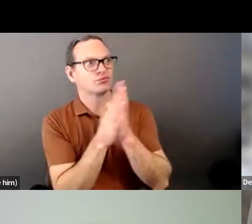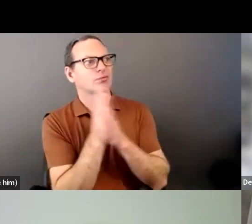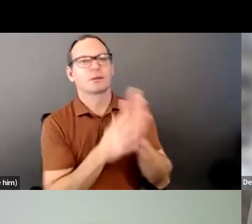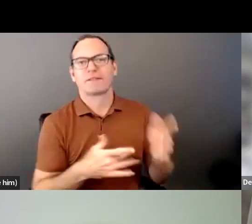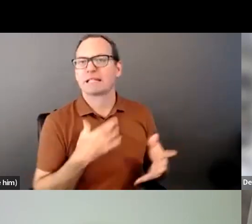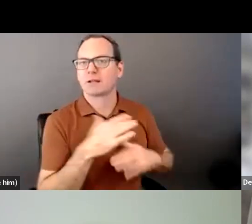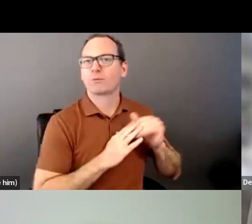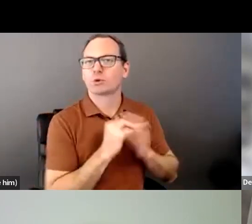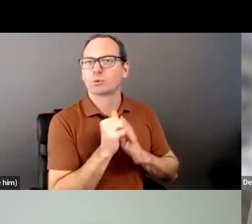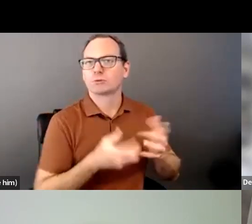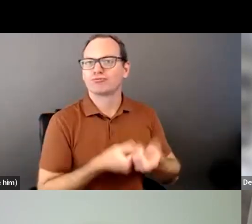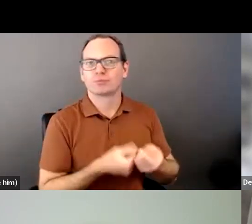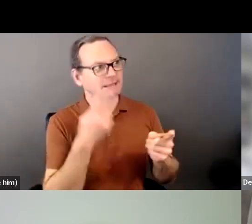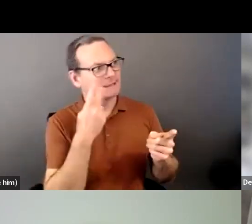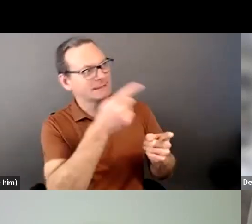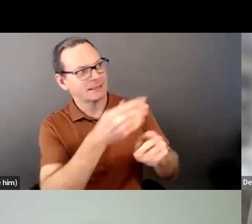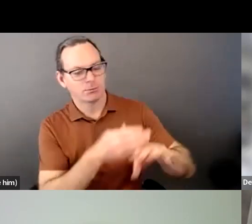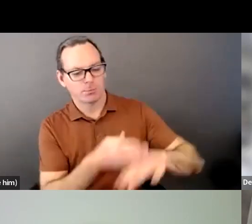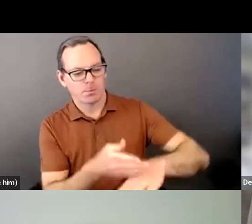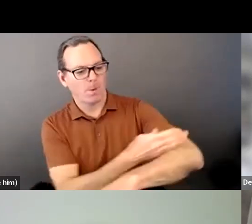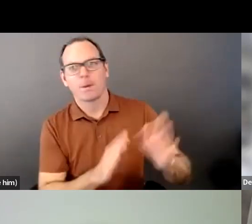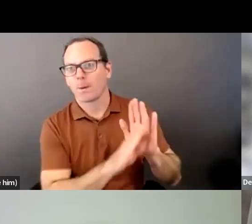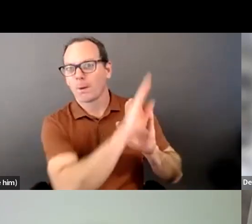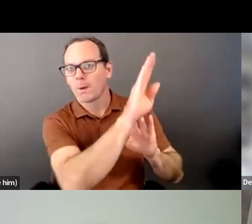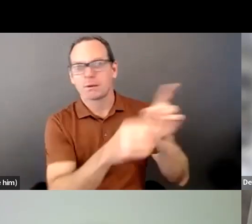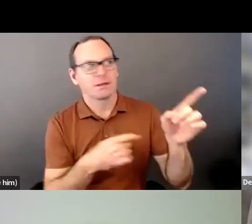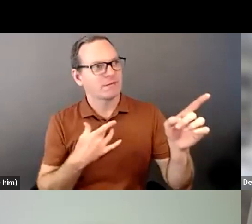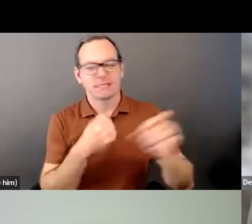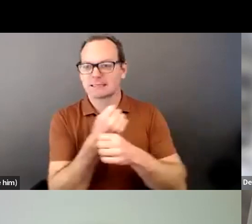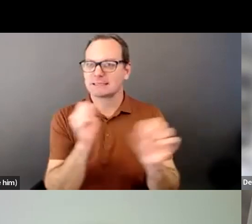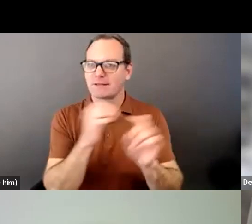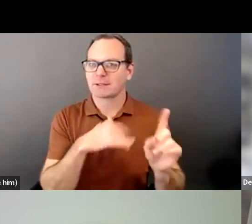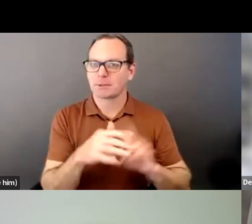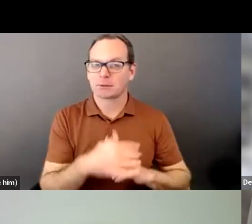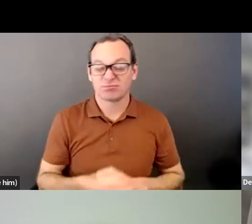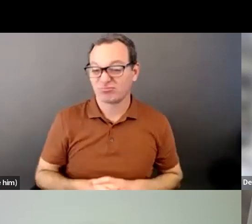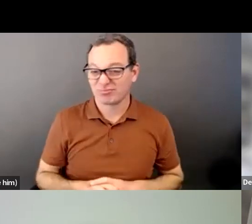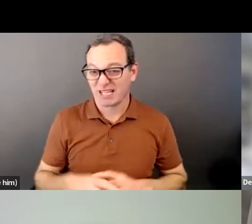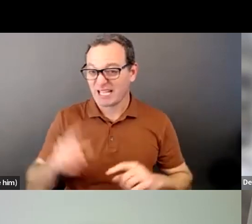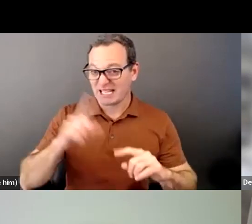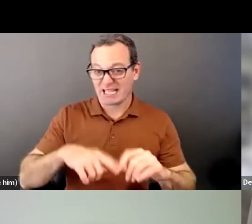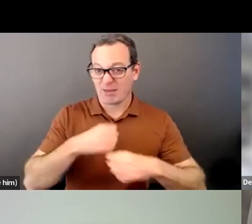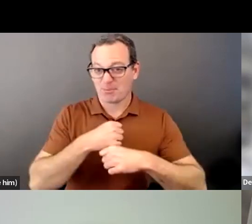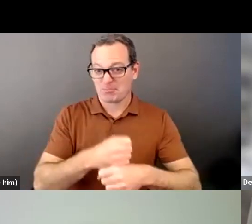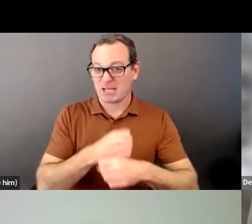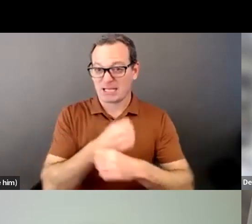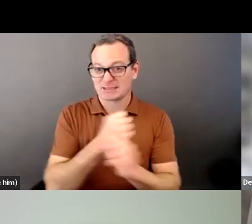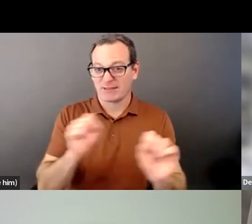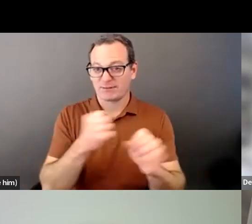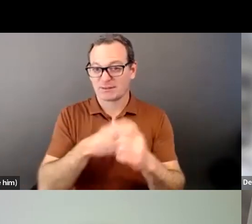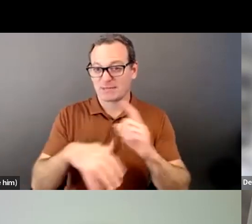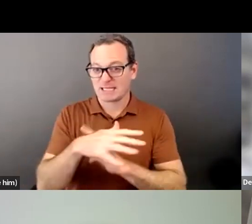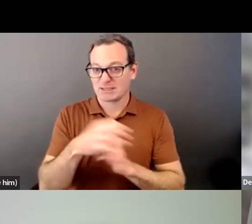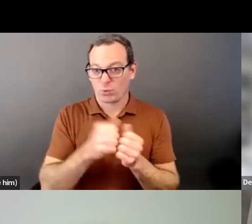are, thriving and enjoying themselves, and feel that that is a safe space. You can't create a safe space if policies and if, the